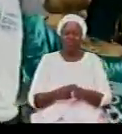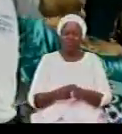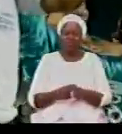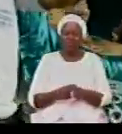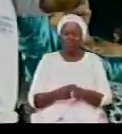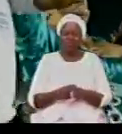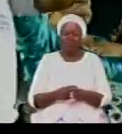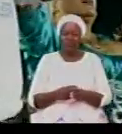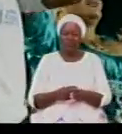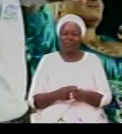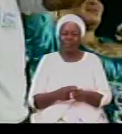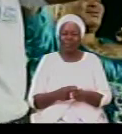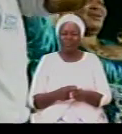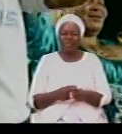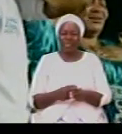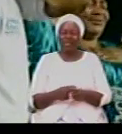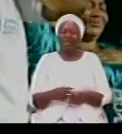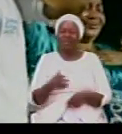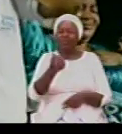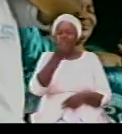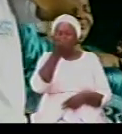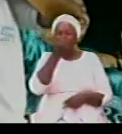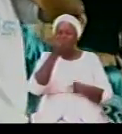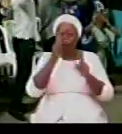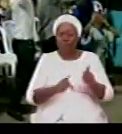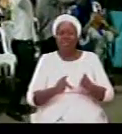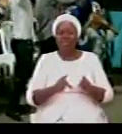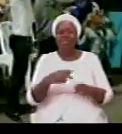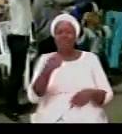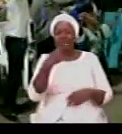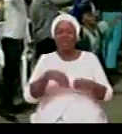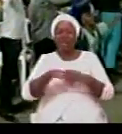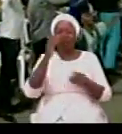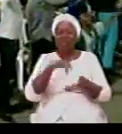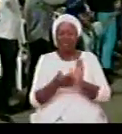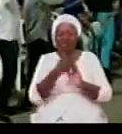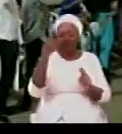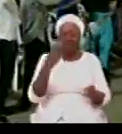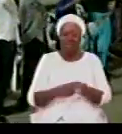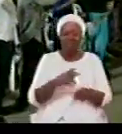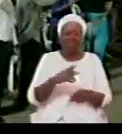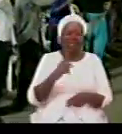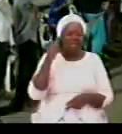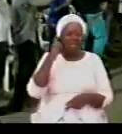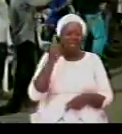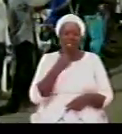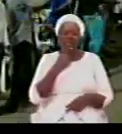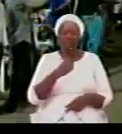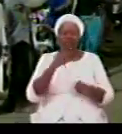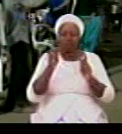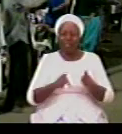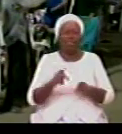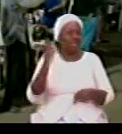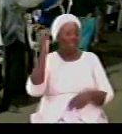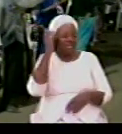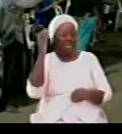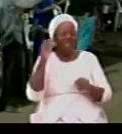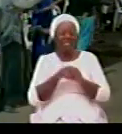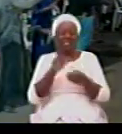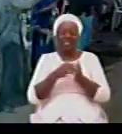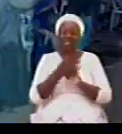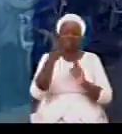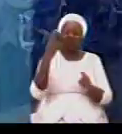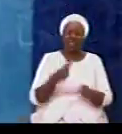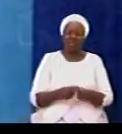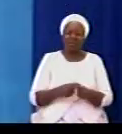name. Deaf person, hear in Jesus' name. And the dim sight and the blindness, the